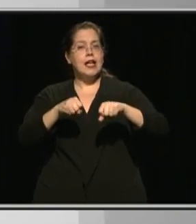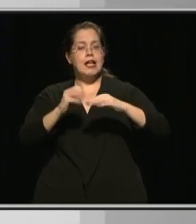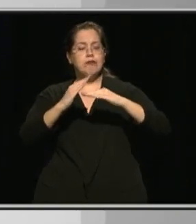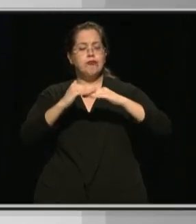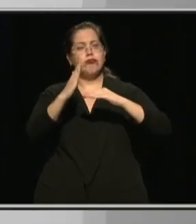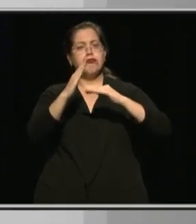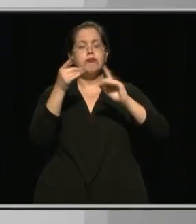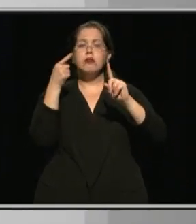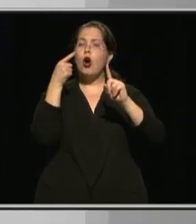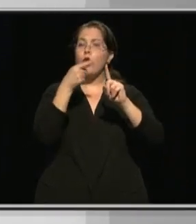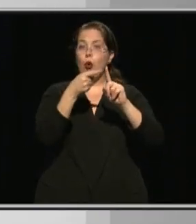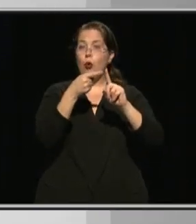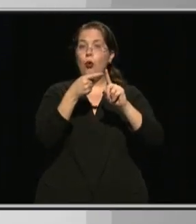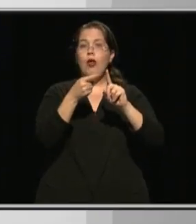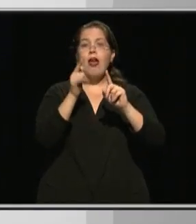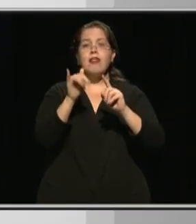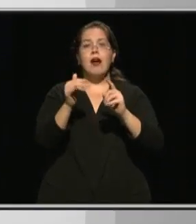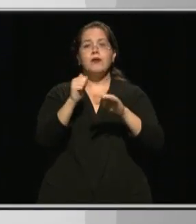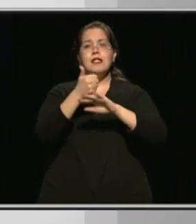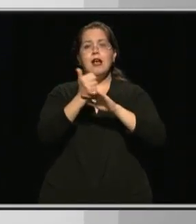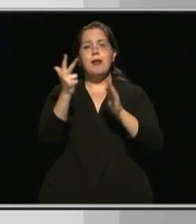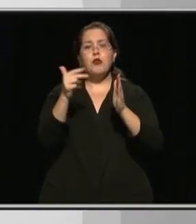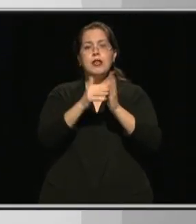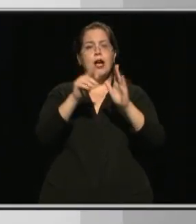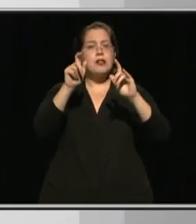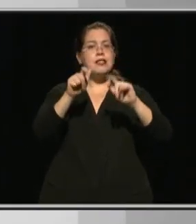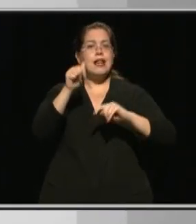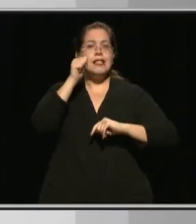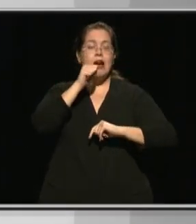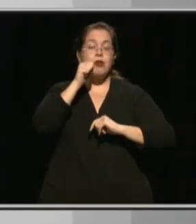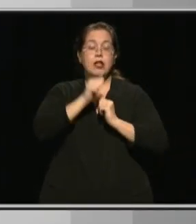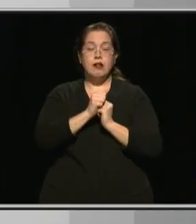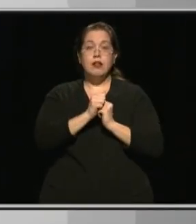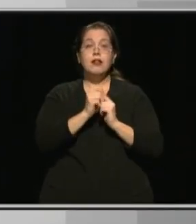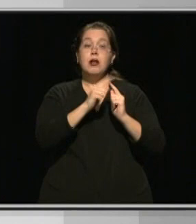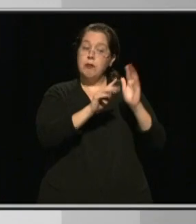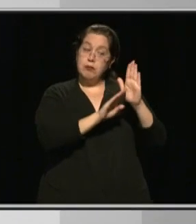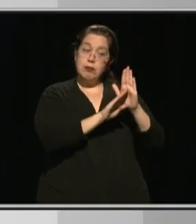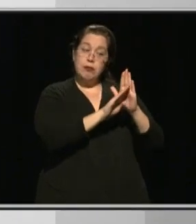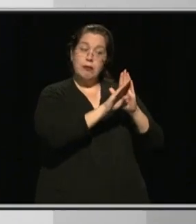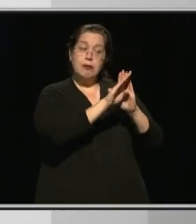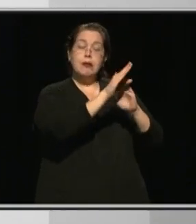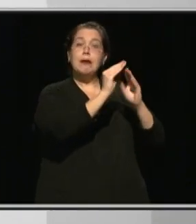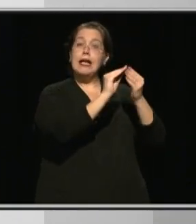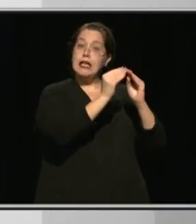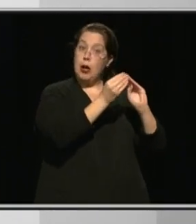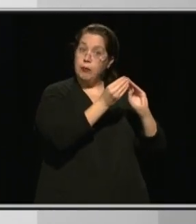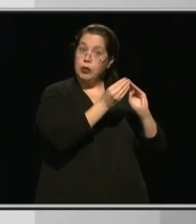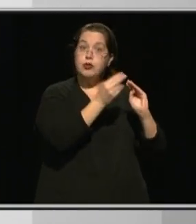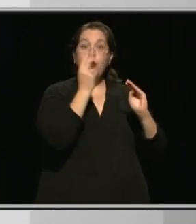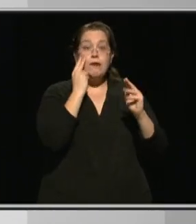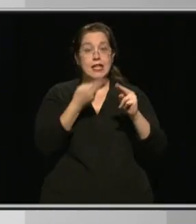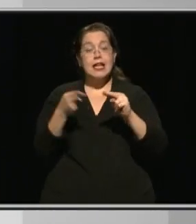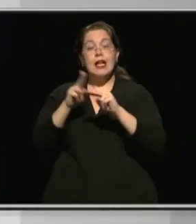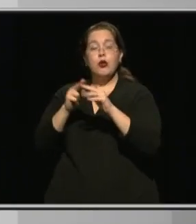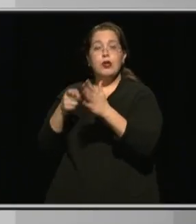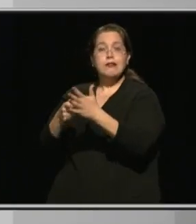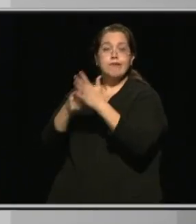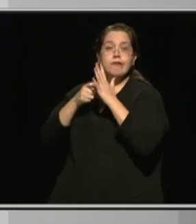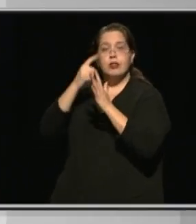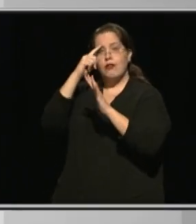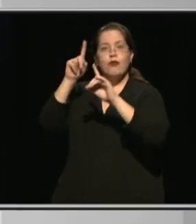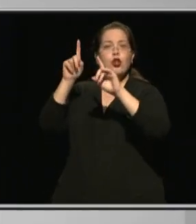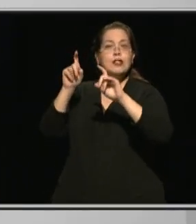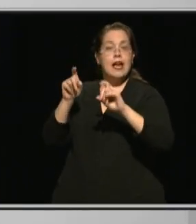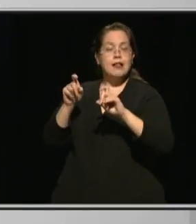above our goal, which was set at 3,000 tests per day. With the rising case numbers, we've obviously seen an increase in demand for testing, and